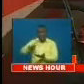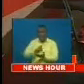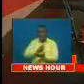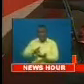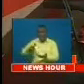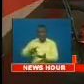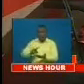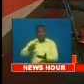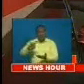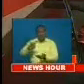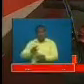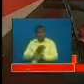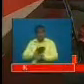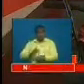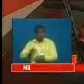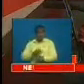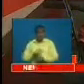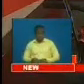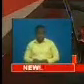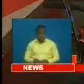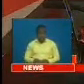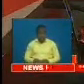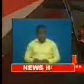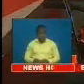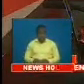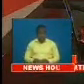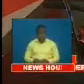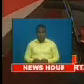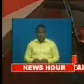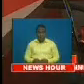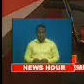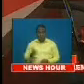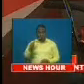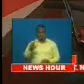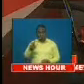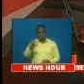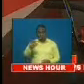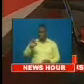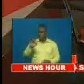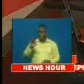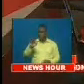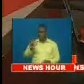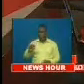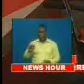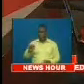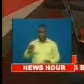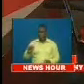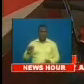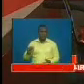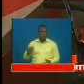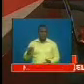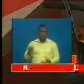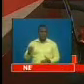music presentation. Okay. In this context, we used DIEMA to represent the creative process we're